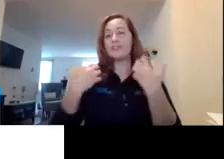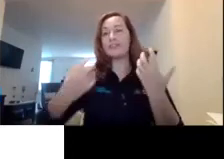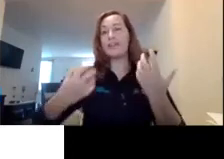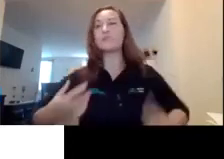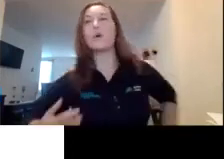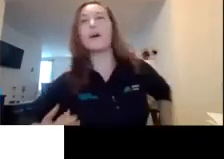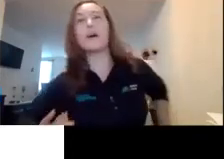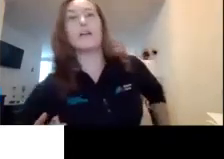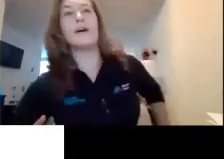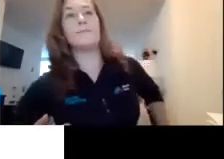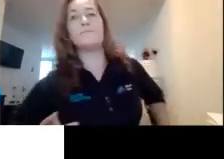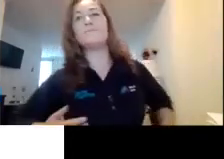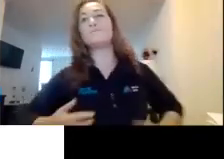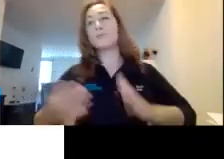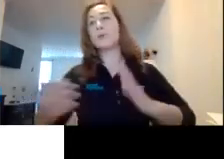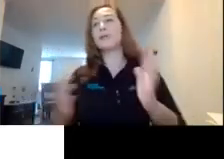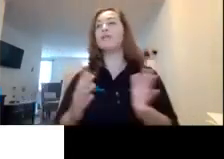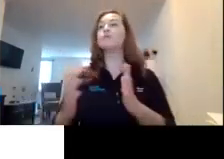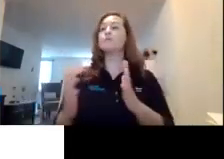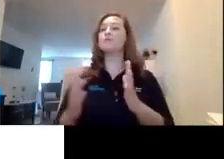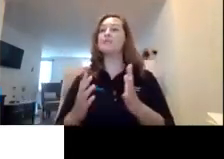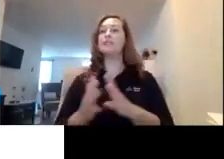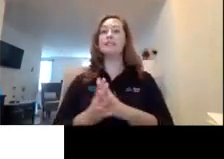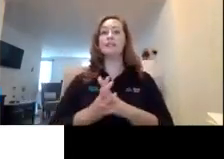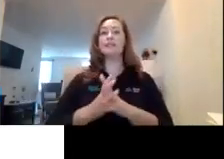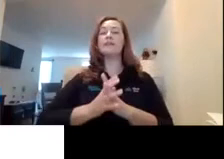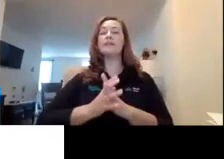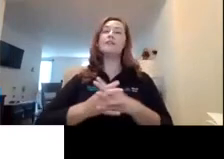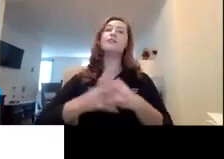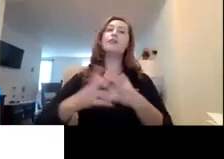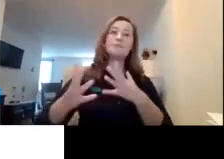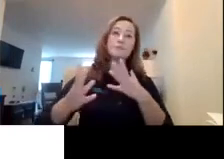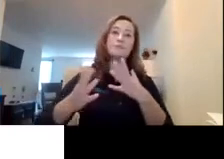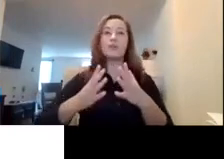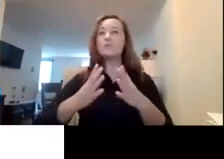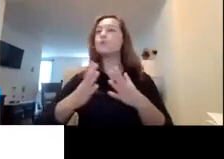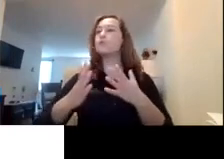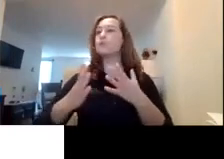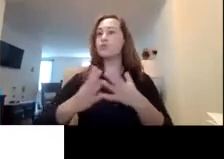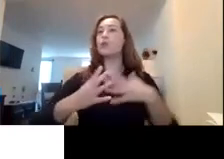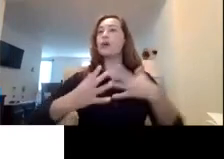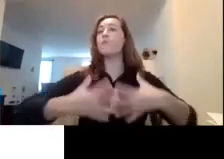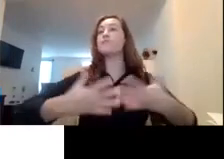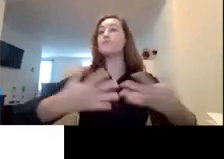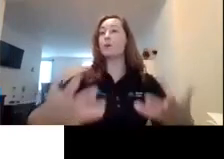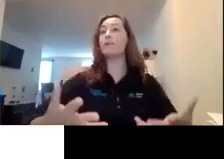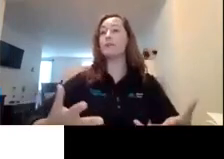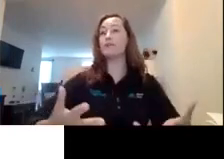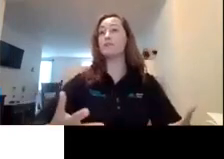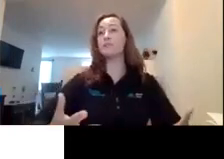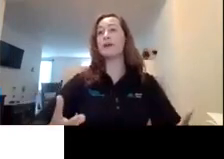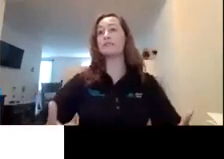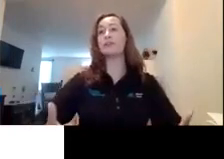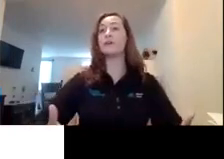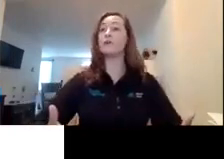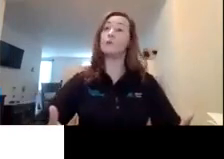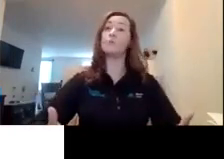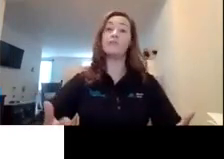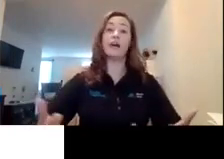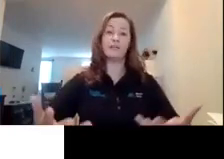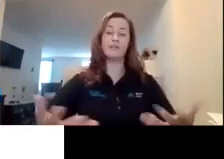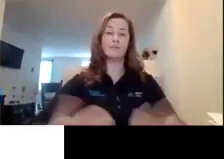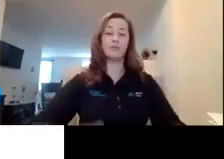mask. And that's why we have to really, have to try to control how many of these masks